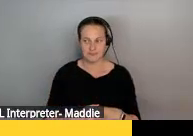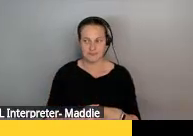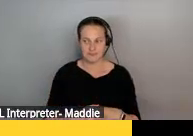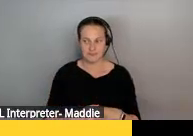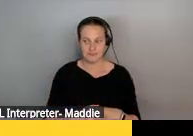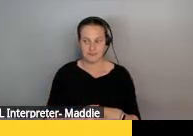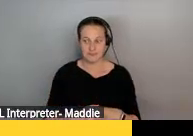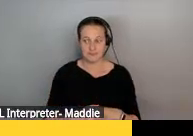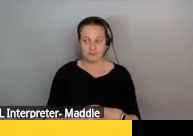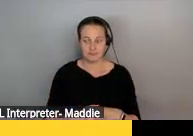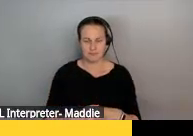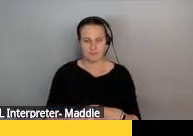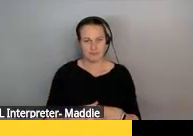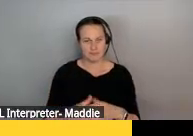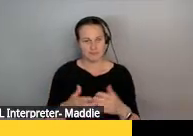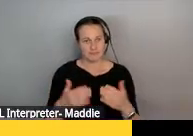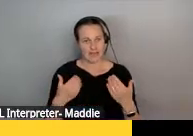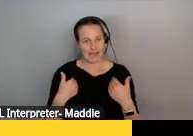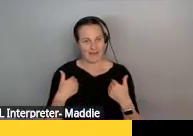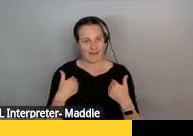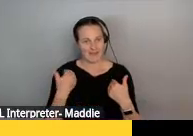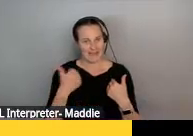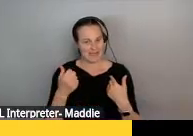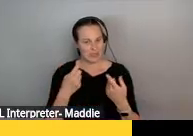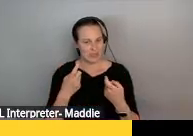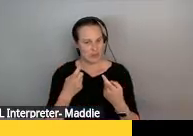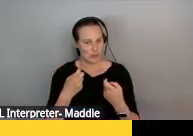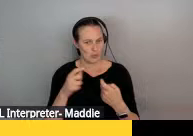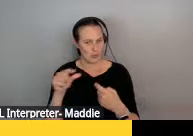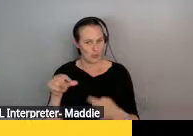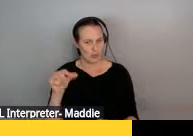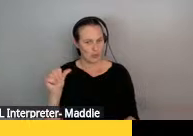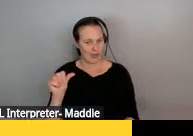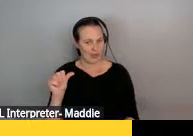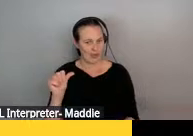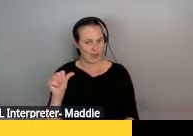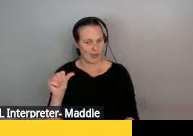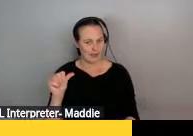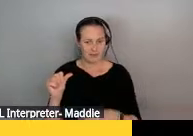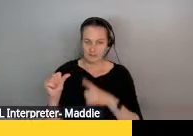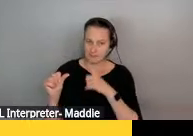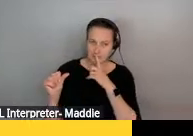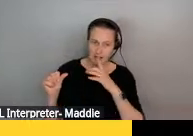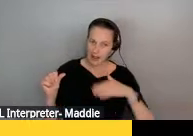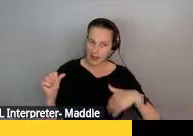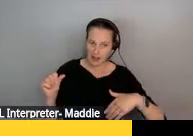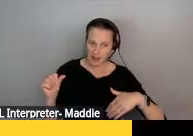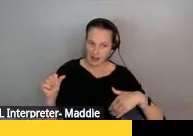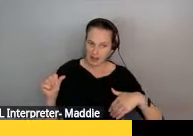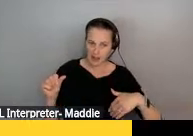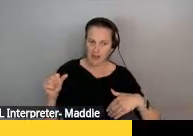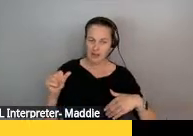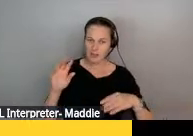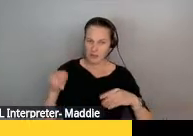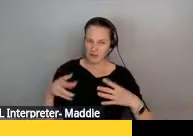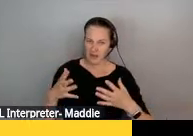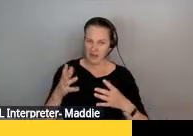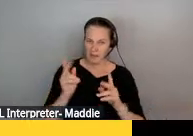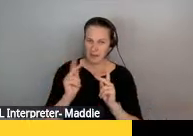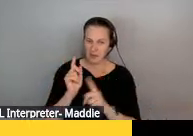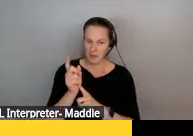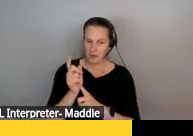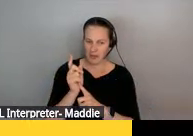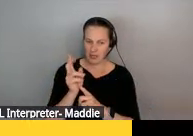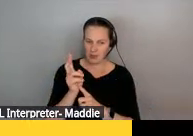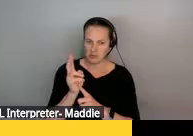I don't believe, do we have any new Q&A items? We do not yet. Certainly can give people a minute to chat. There we go. I think we